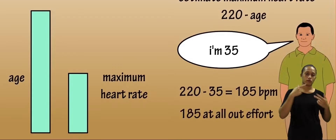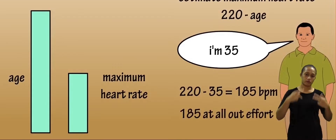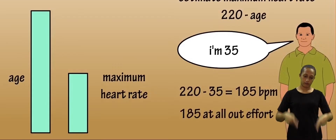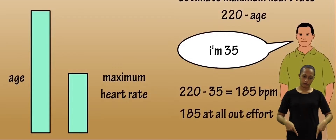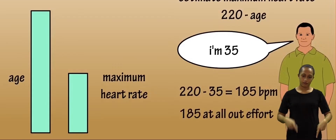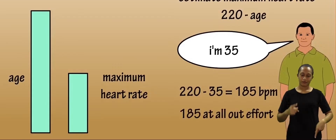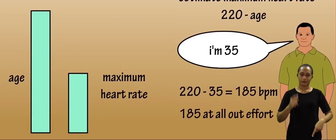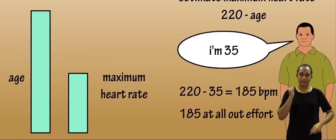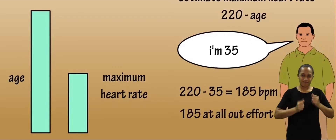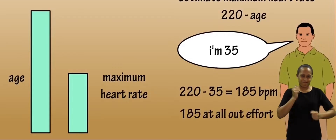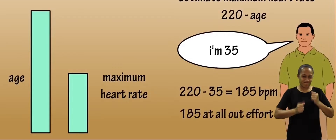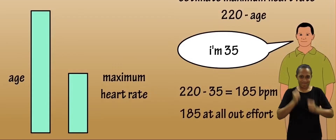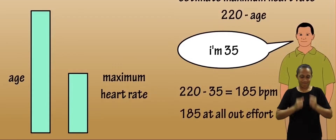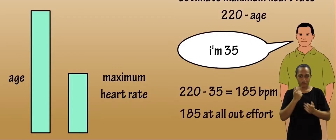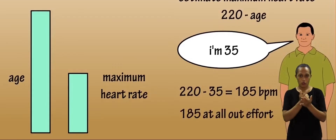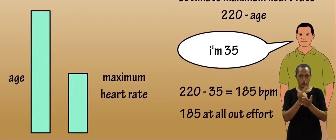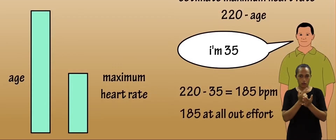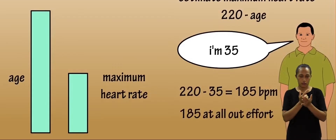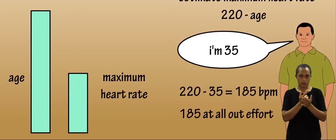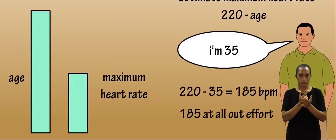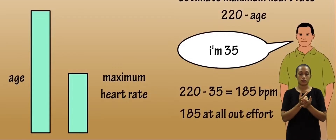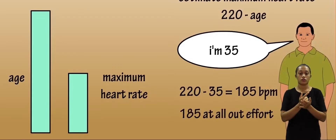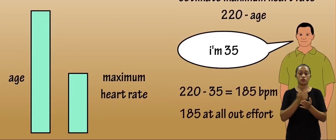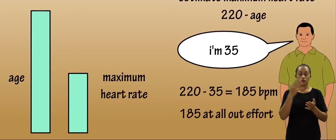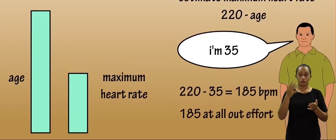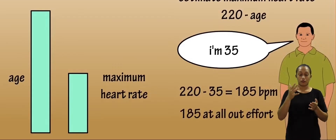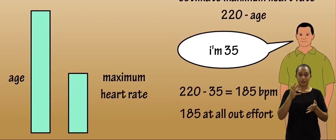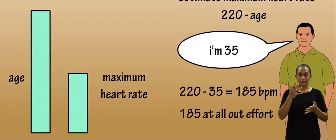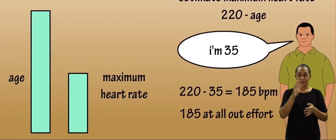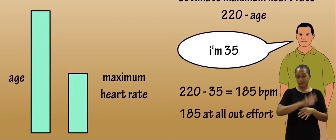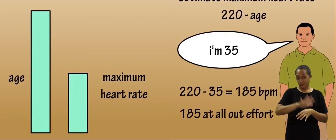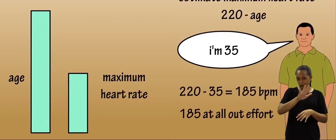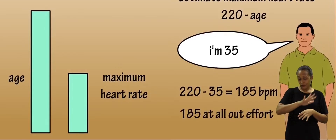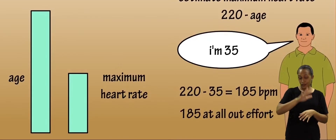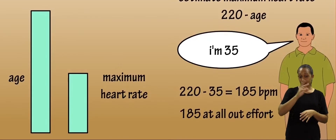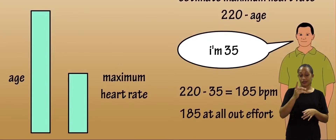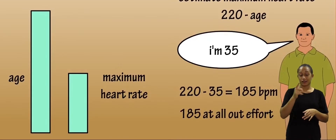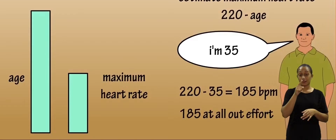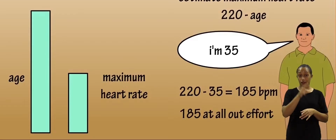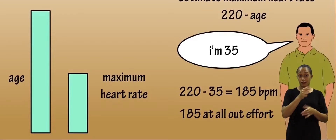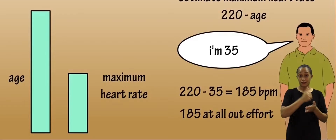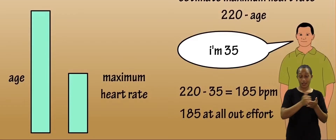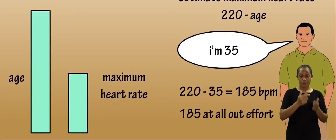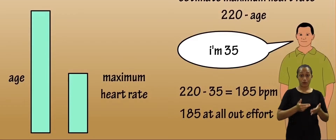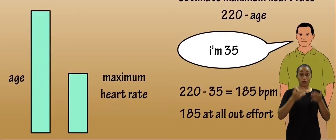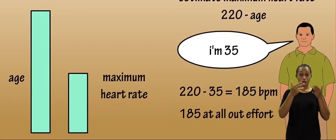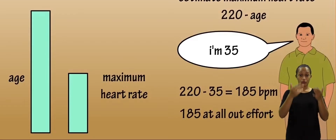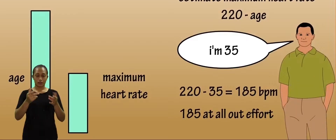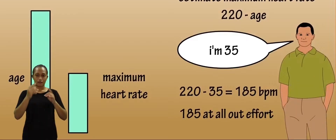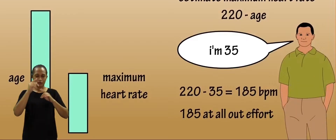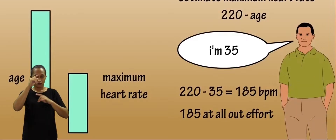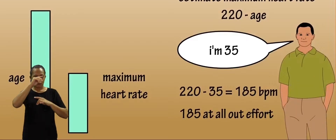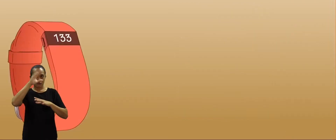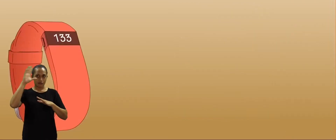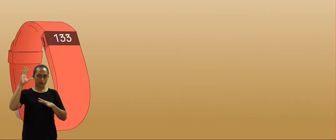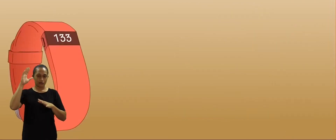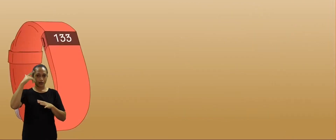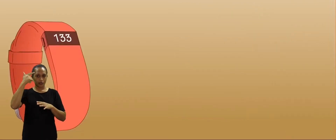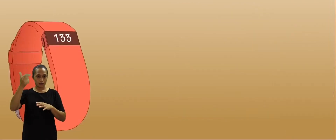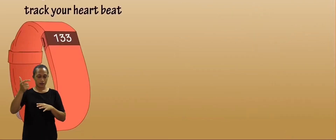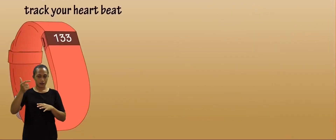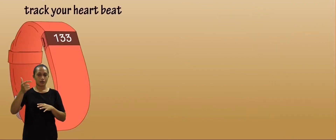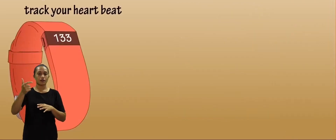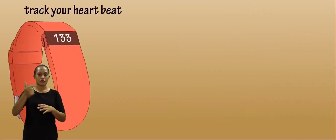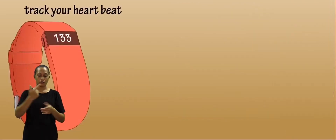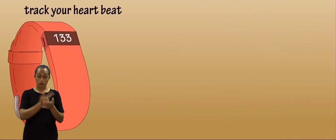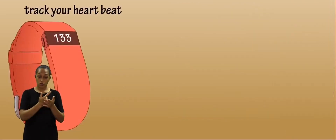exertion, like sprinting all out. There is some margin of error for estimating heart rate max, so this number will give you a general idea. There are many